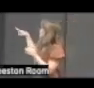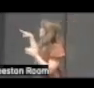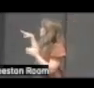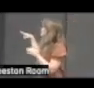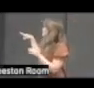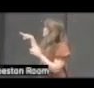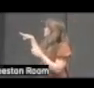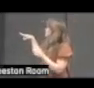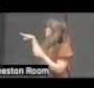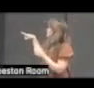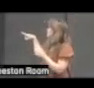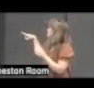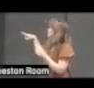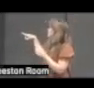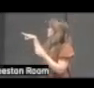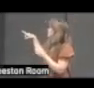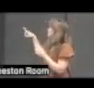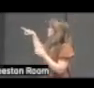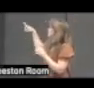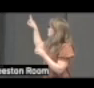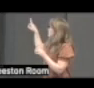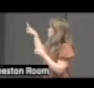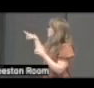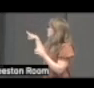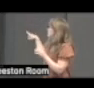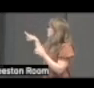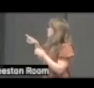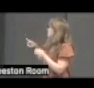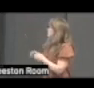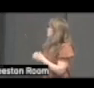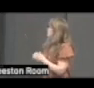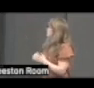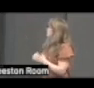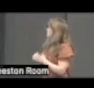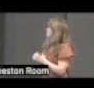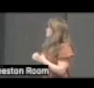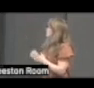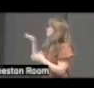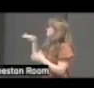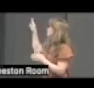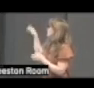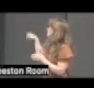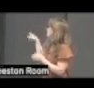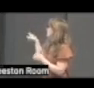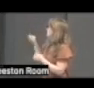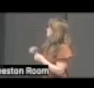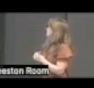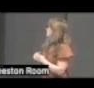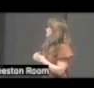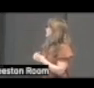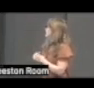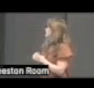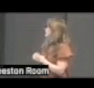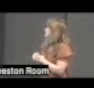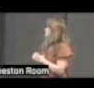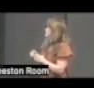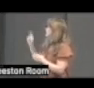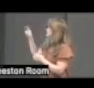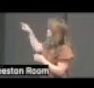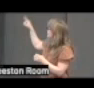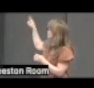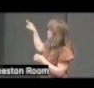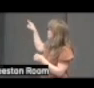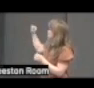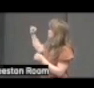line you're seeing is their progesterone concentration, or estrogen concentration, sorry, at the time. And then